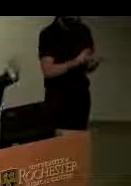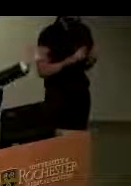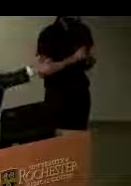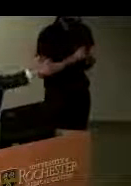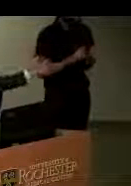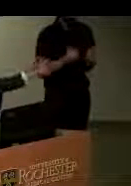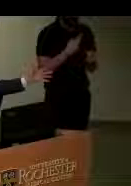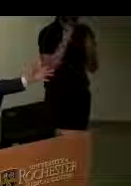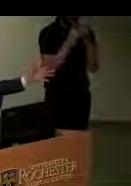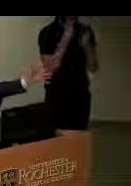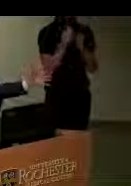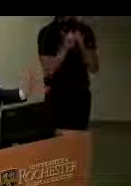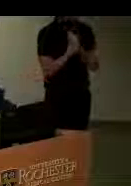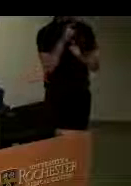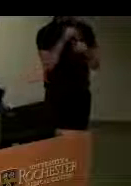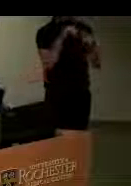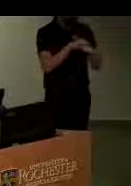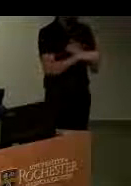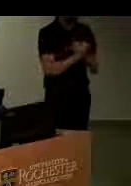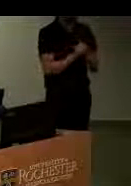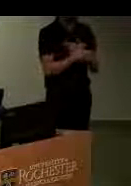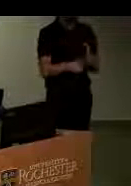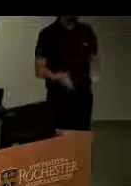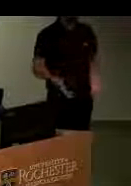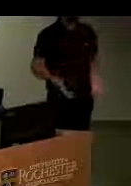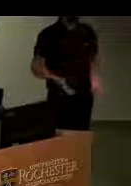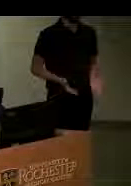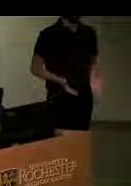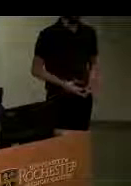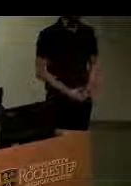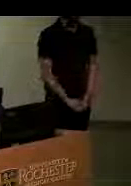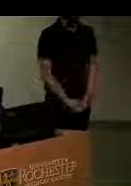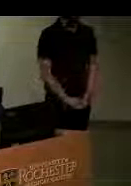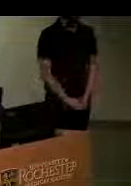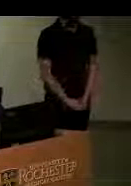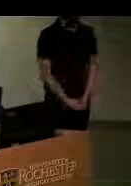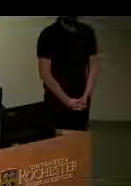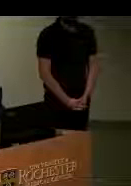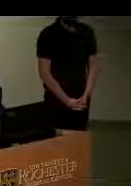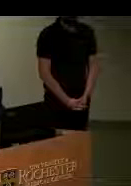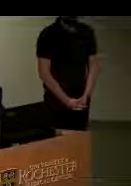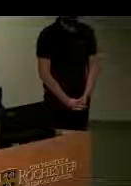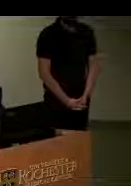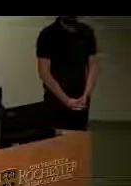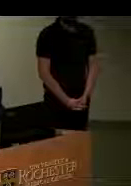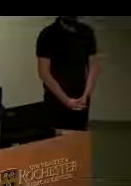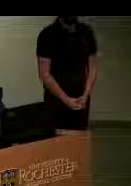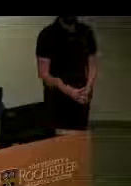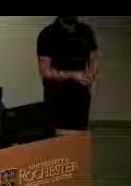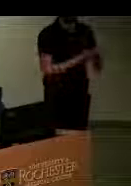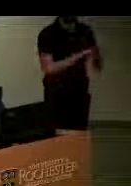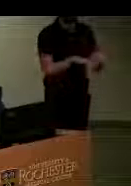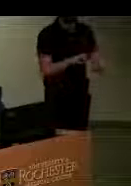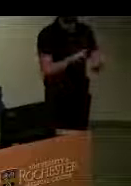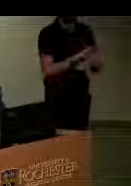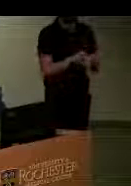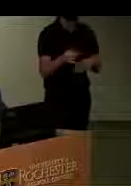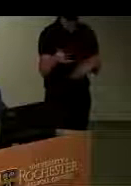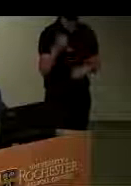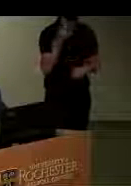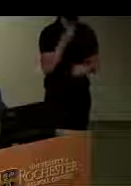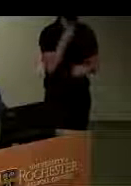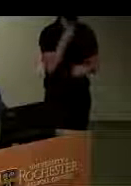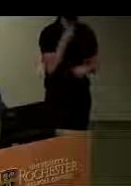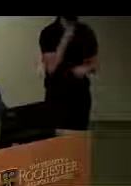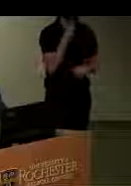we were seeing everybody who walked in the emergency room. And the pediatric resident calls me and